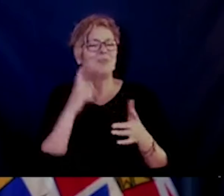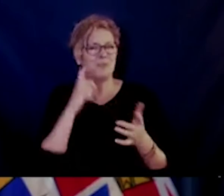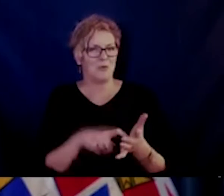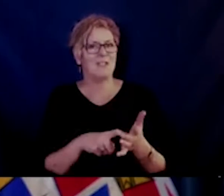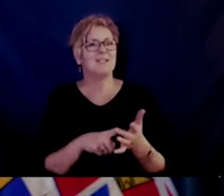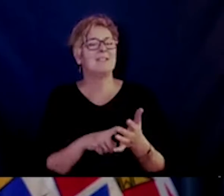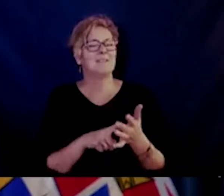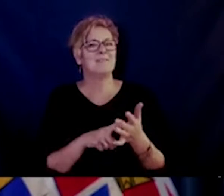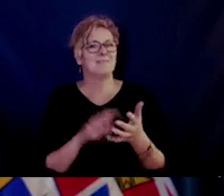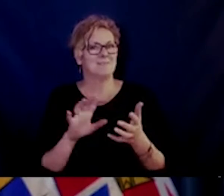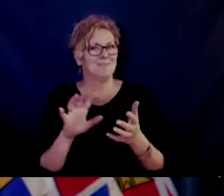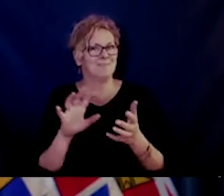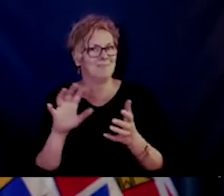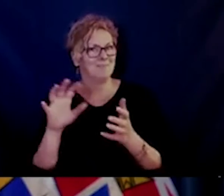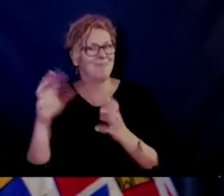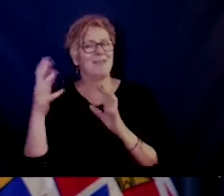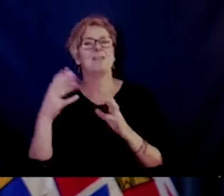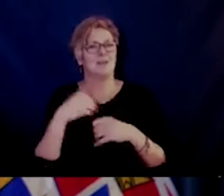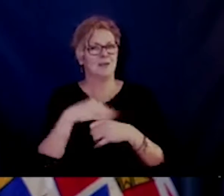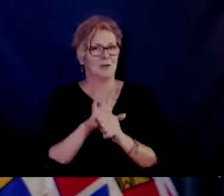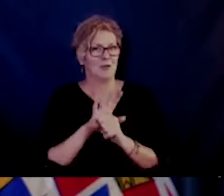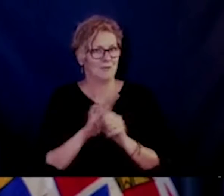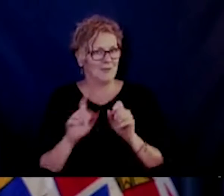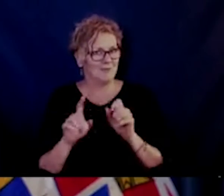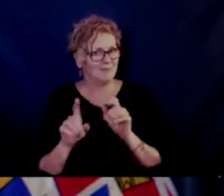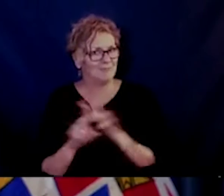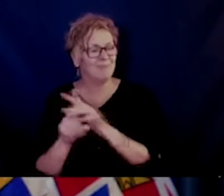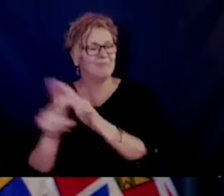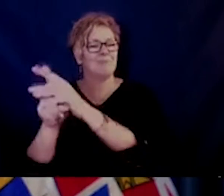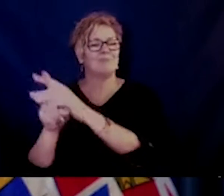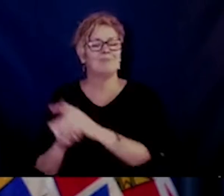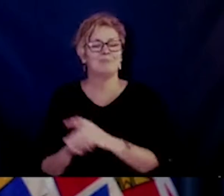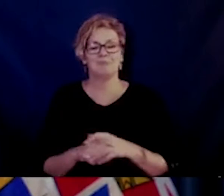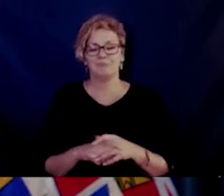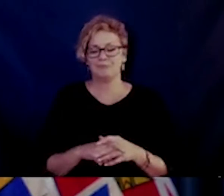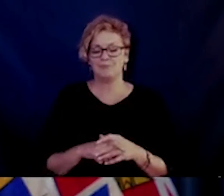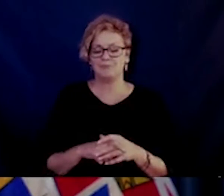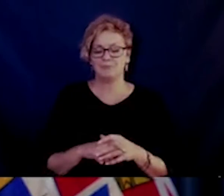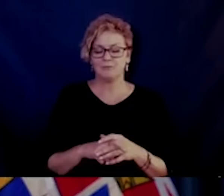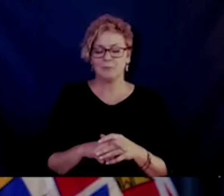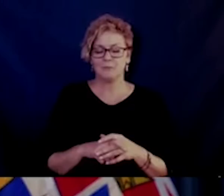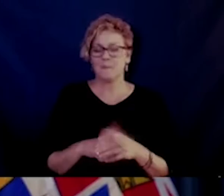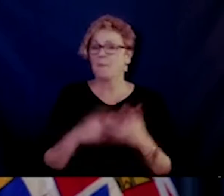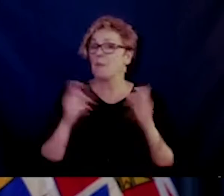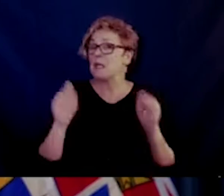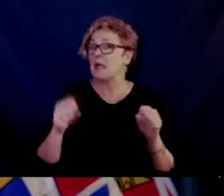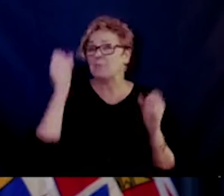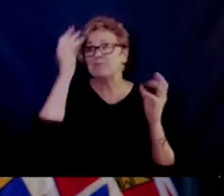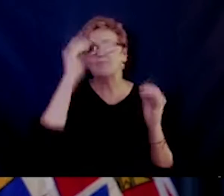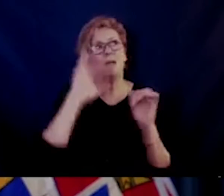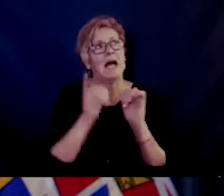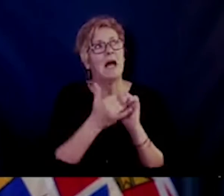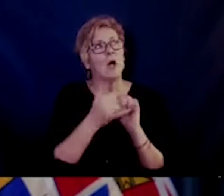possible, keep people separated, making sure that we're reducing those risks of transmission. And that can be